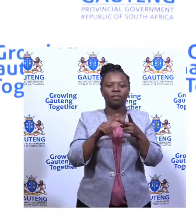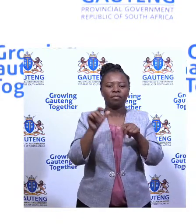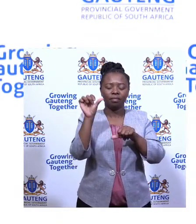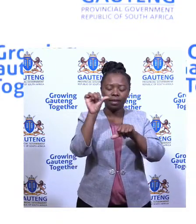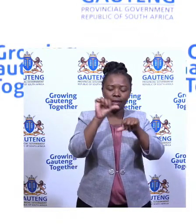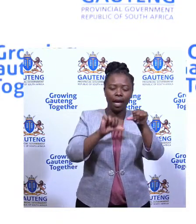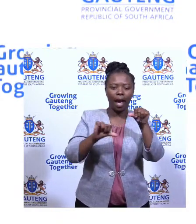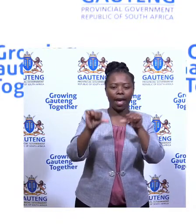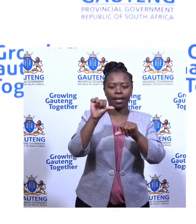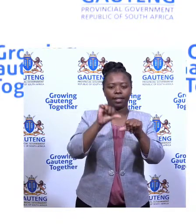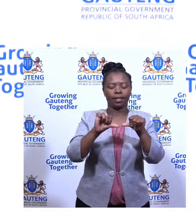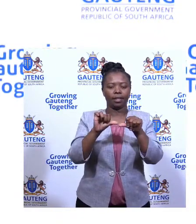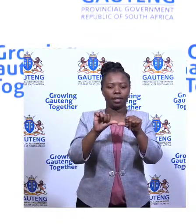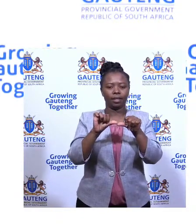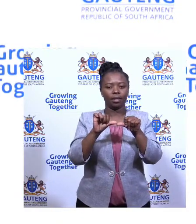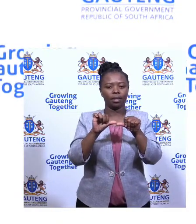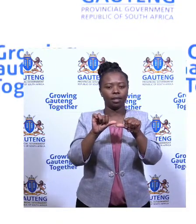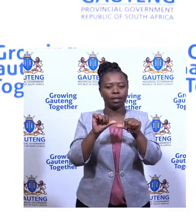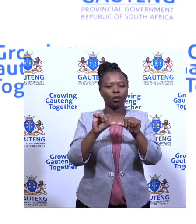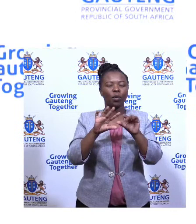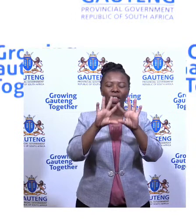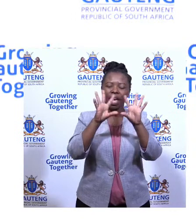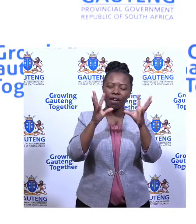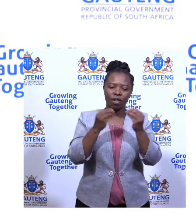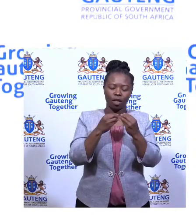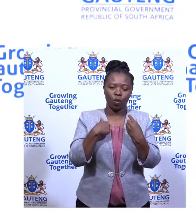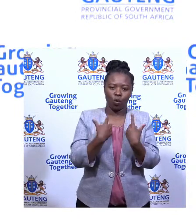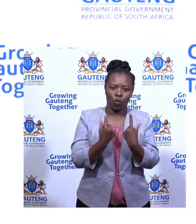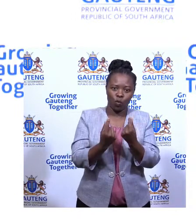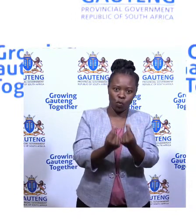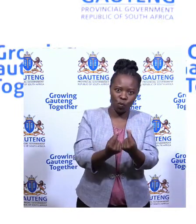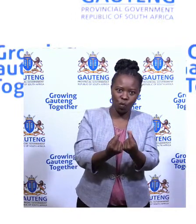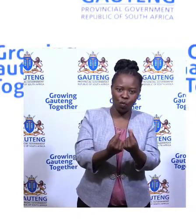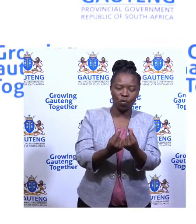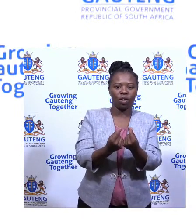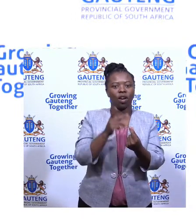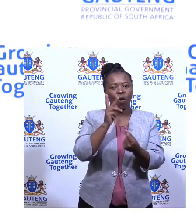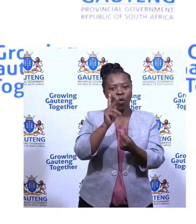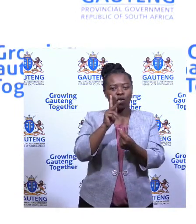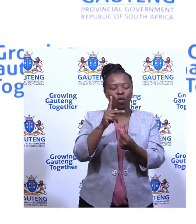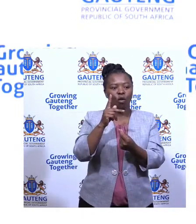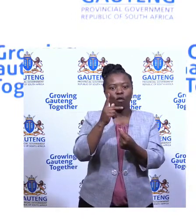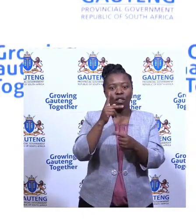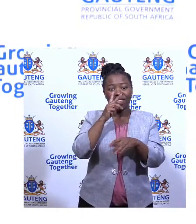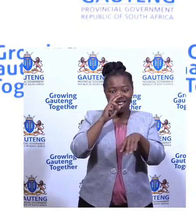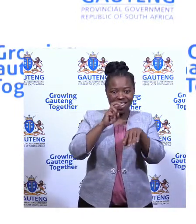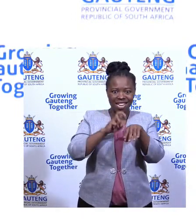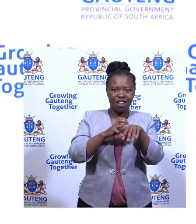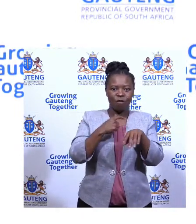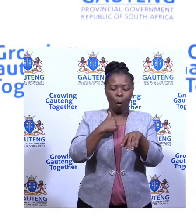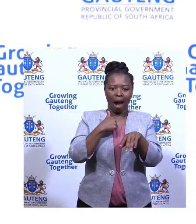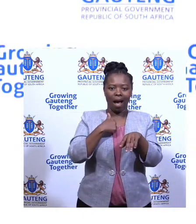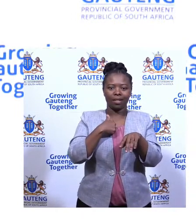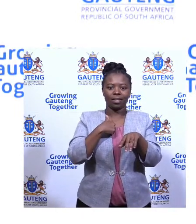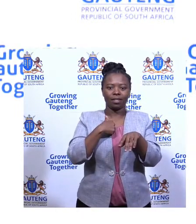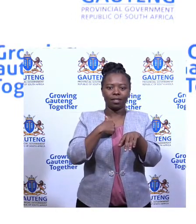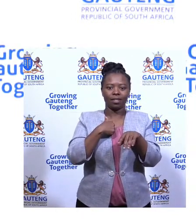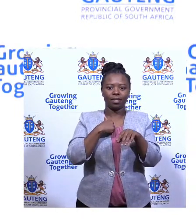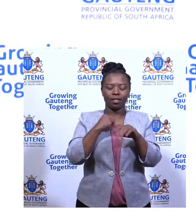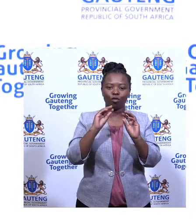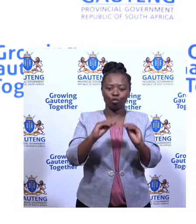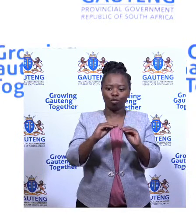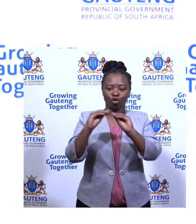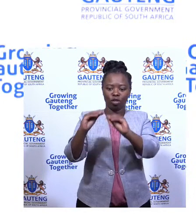we are doing, and also the need for us to shift when we move into the